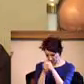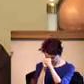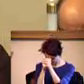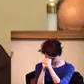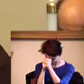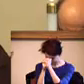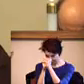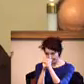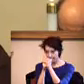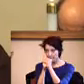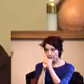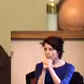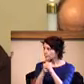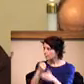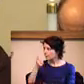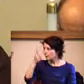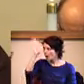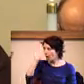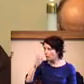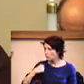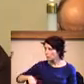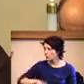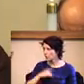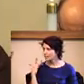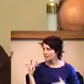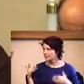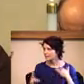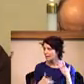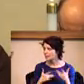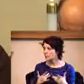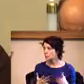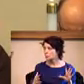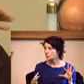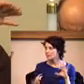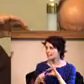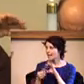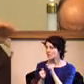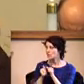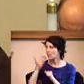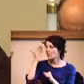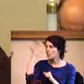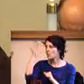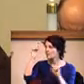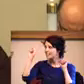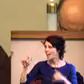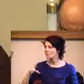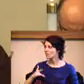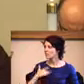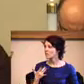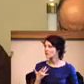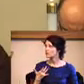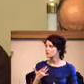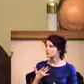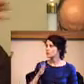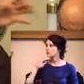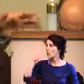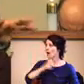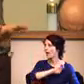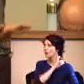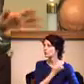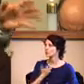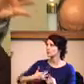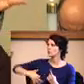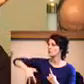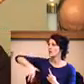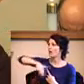me God we get so excited to be in your presence this morning and we thank you that we can feel that presence around us in the folks that are